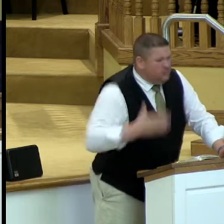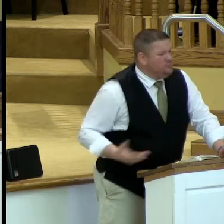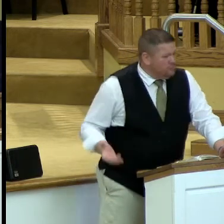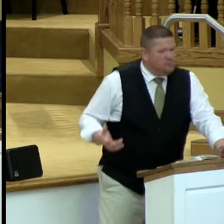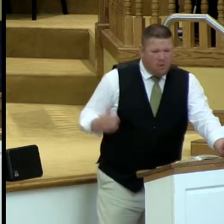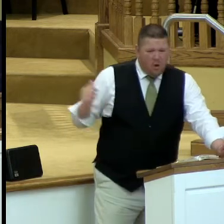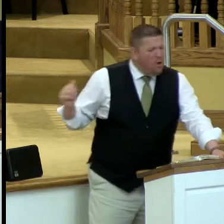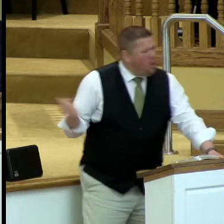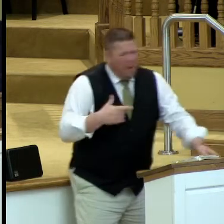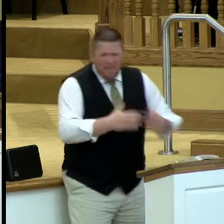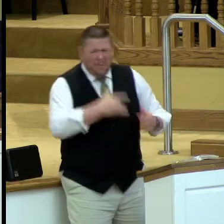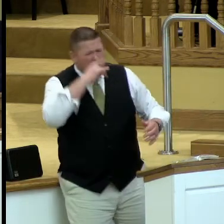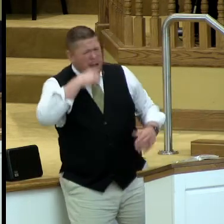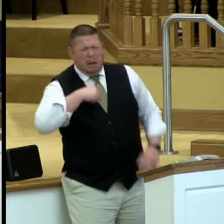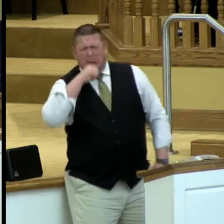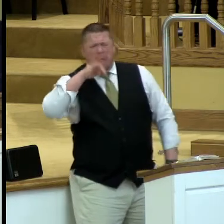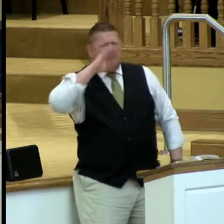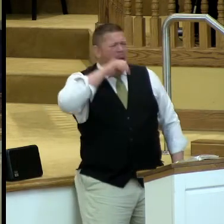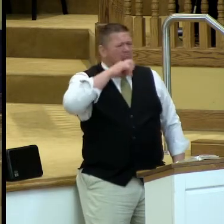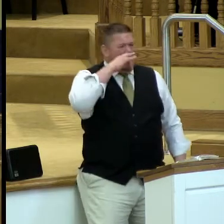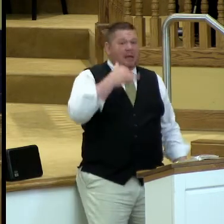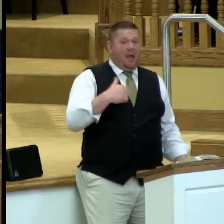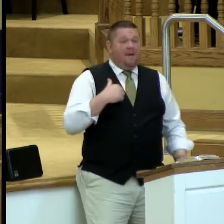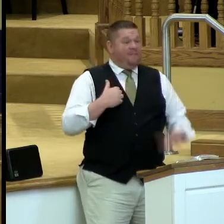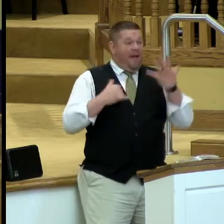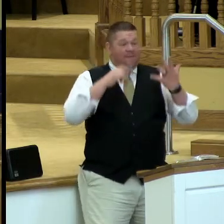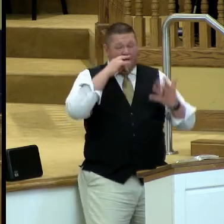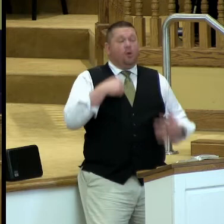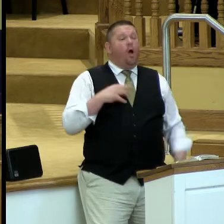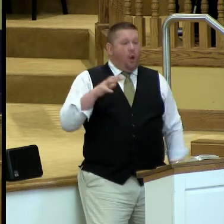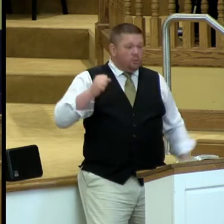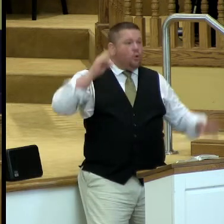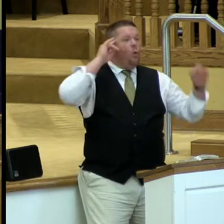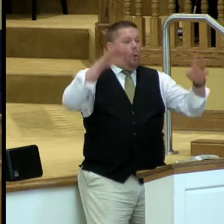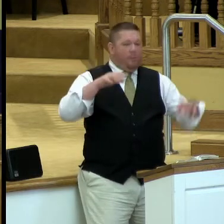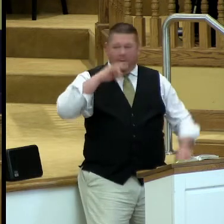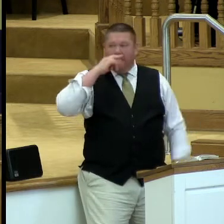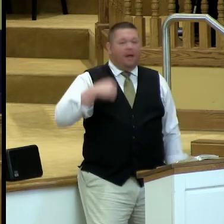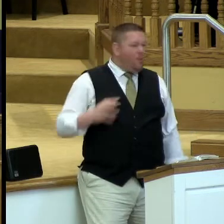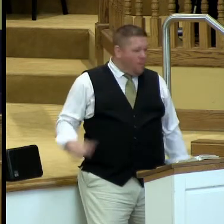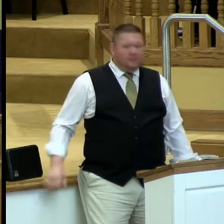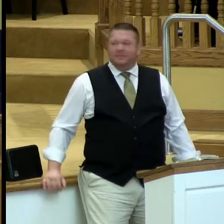me. I was like, I wasn't that bad of a kid. Now I have five. I was horrible.